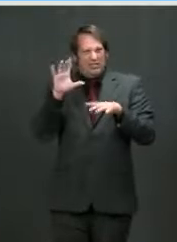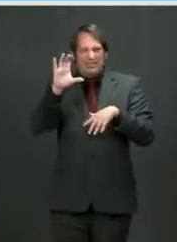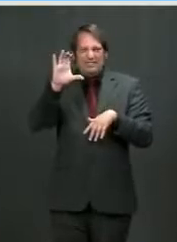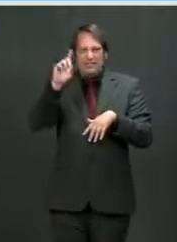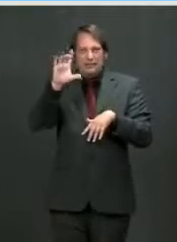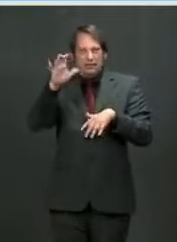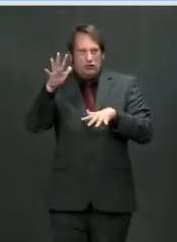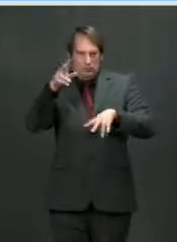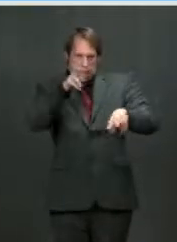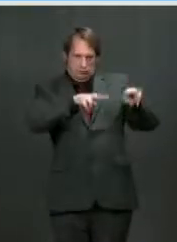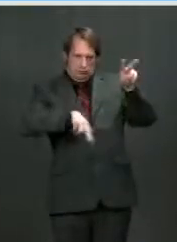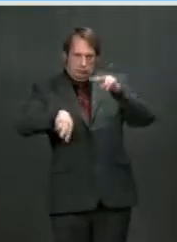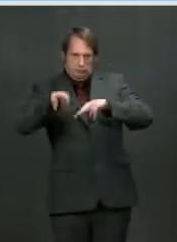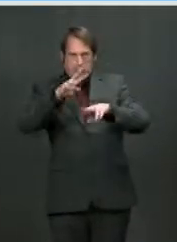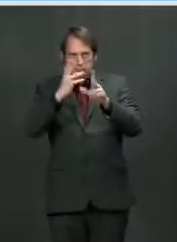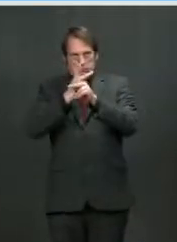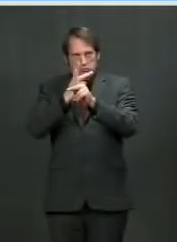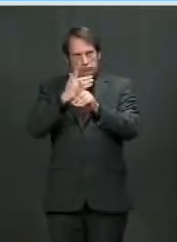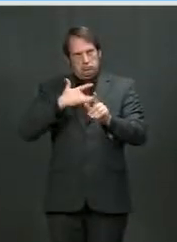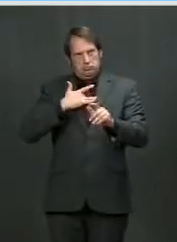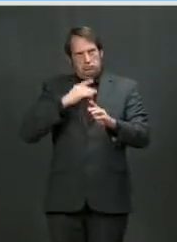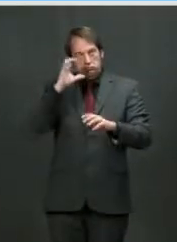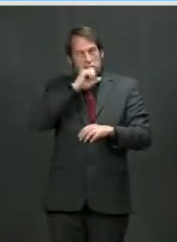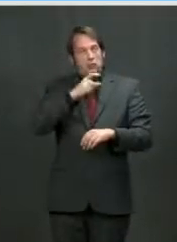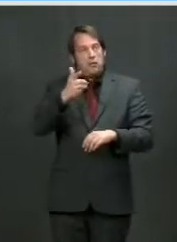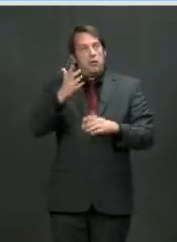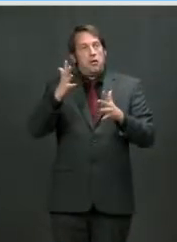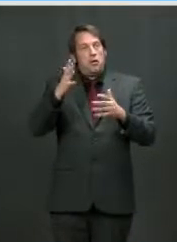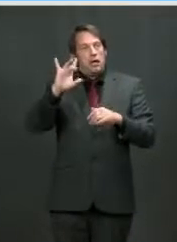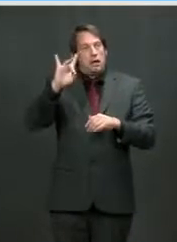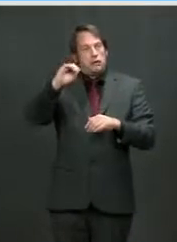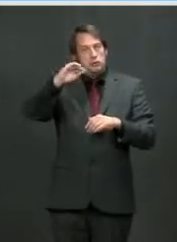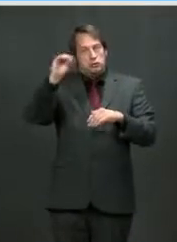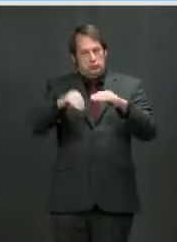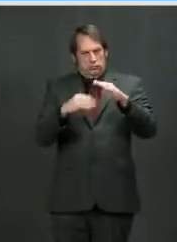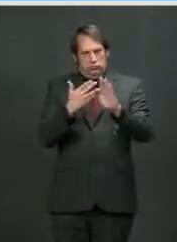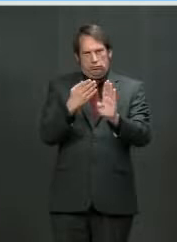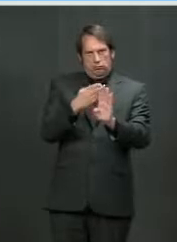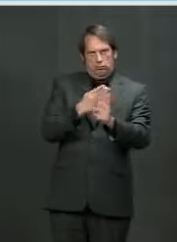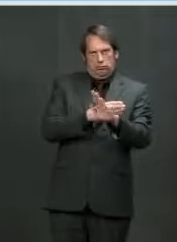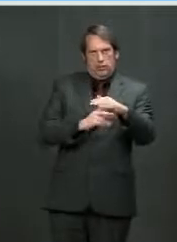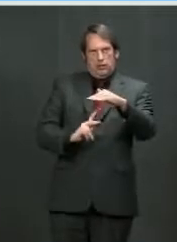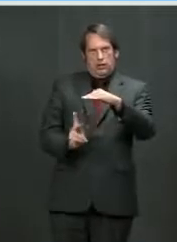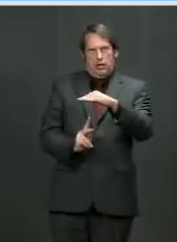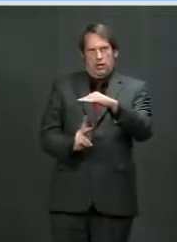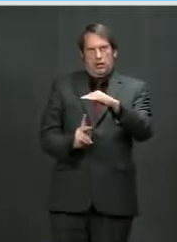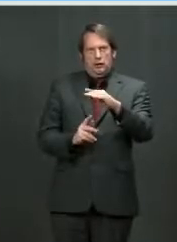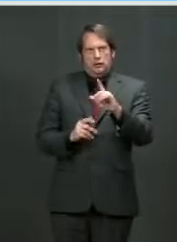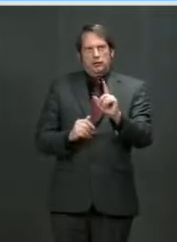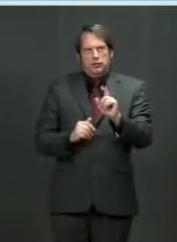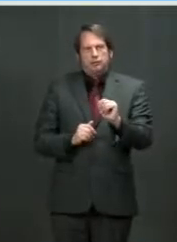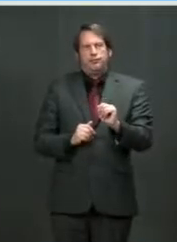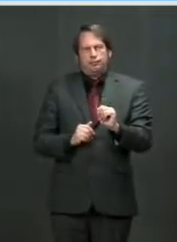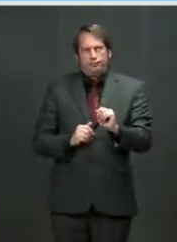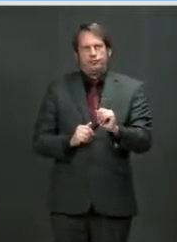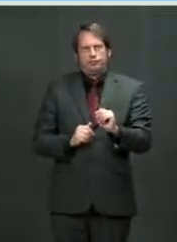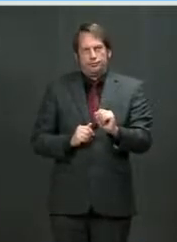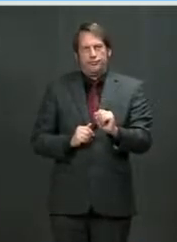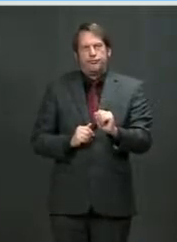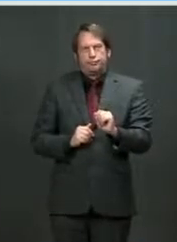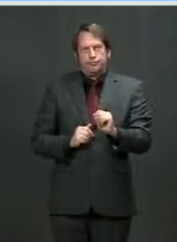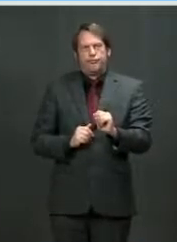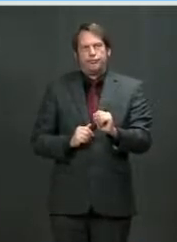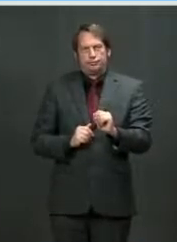80% of pre-K through 12th grade teachers, school staff, and child care workers received at least one